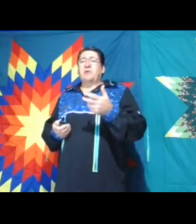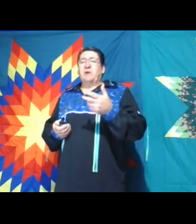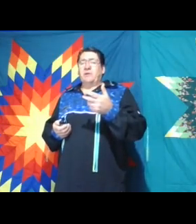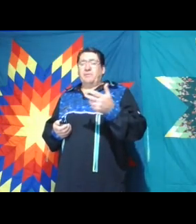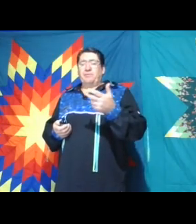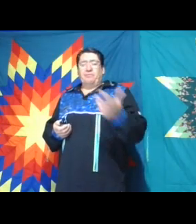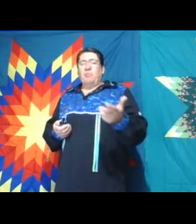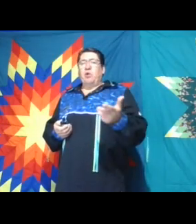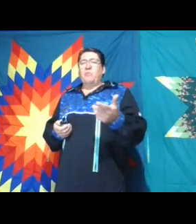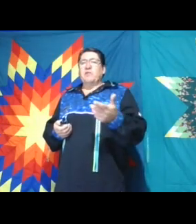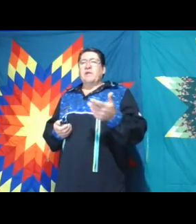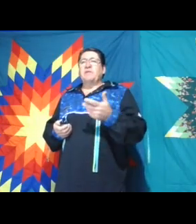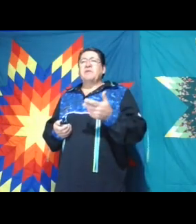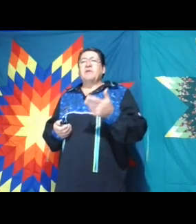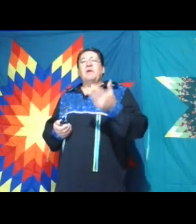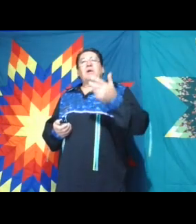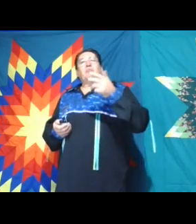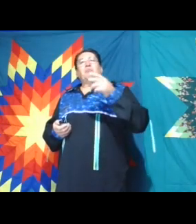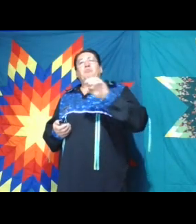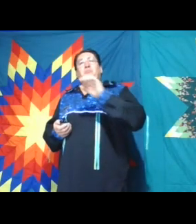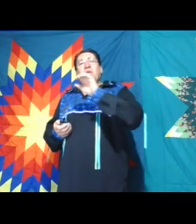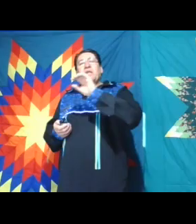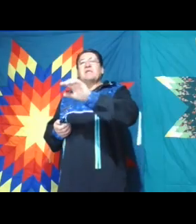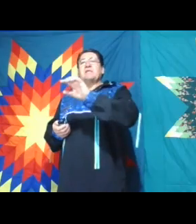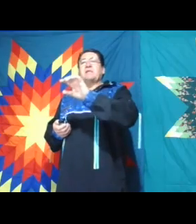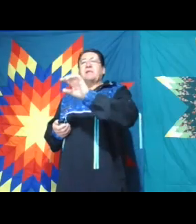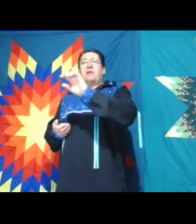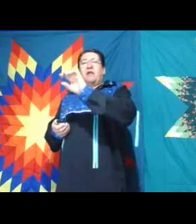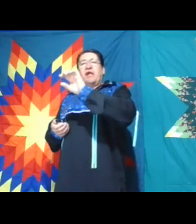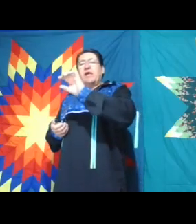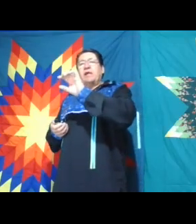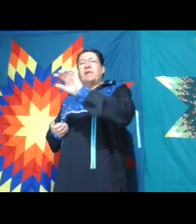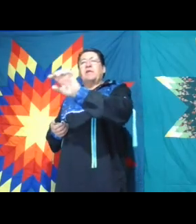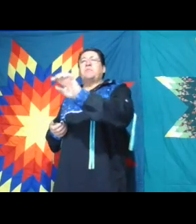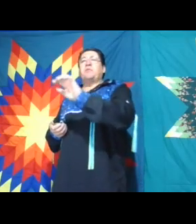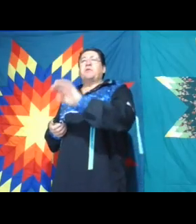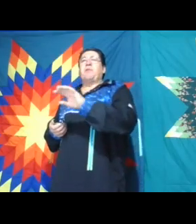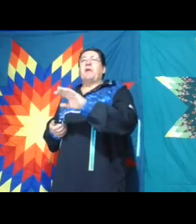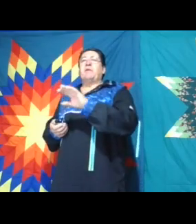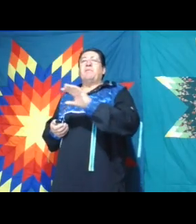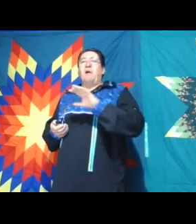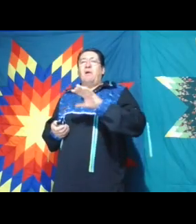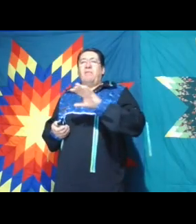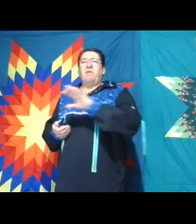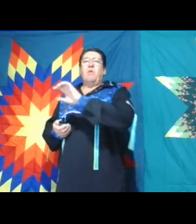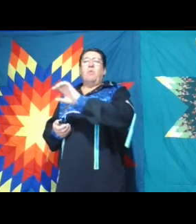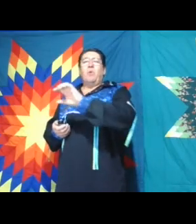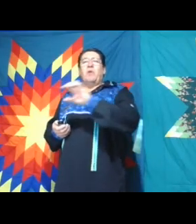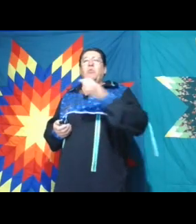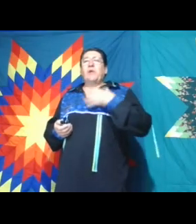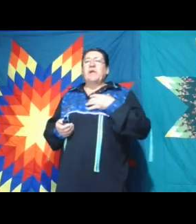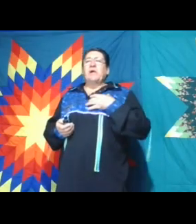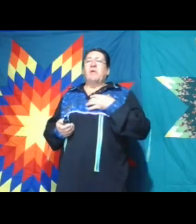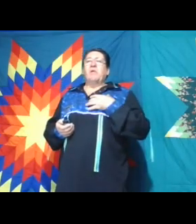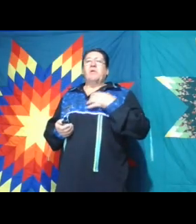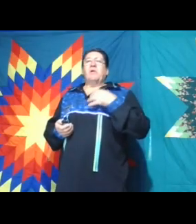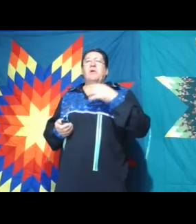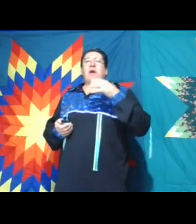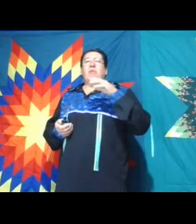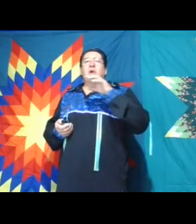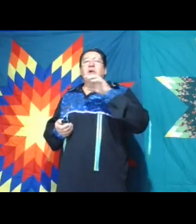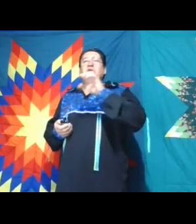national employment centers, but this is the Indigenous perspective of where we